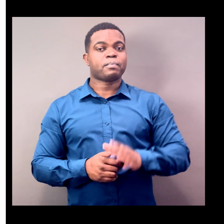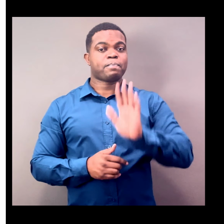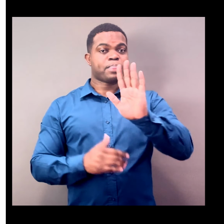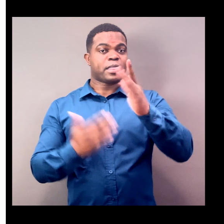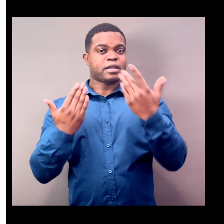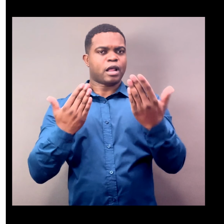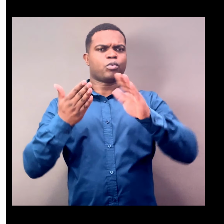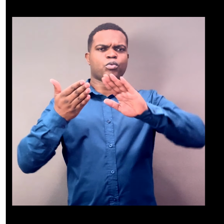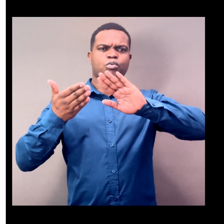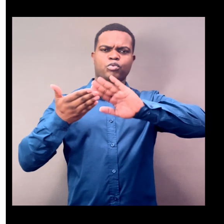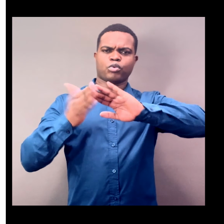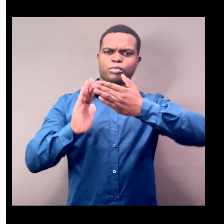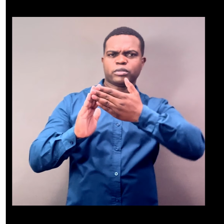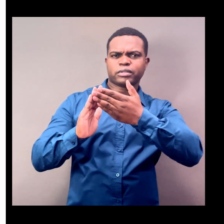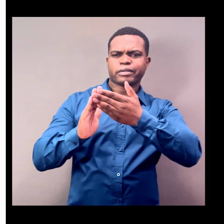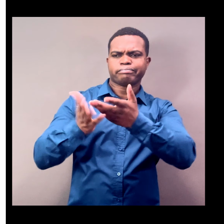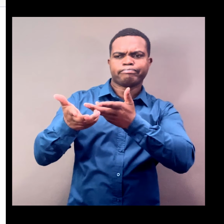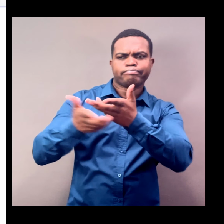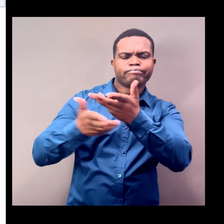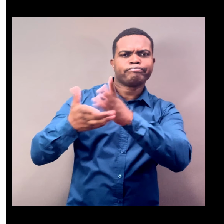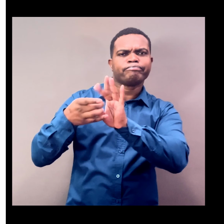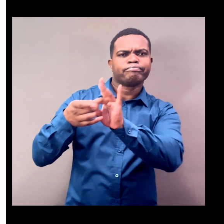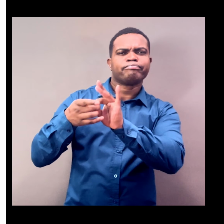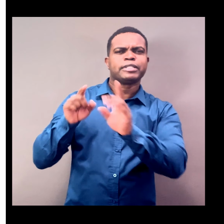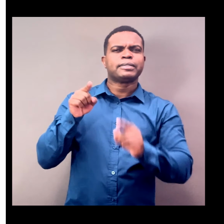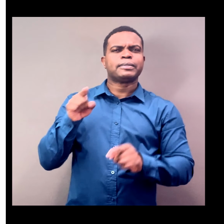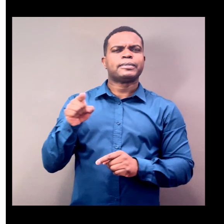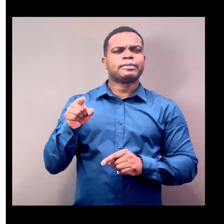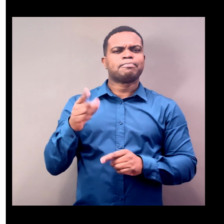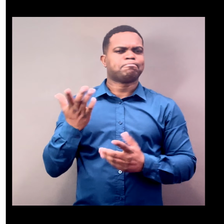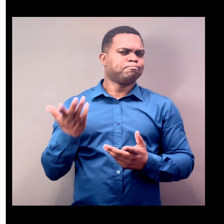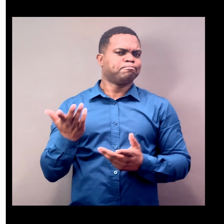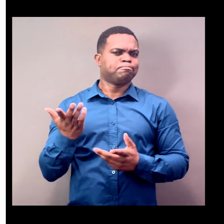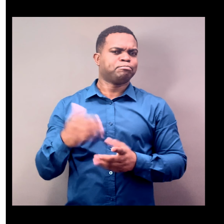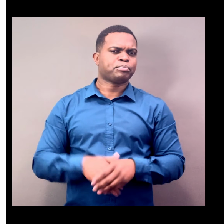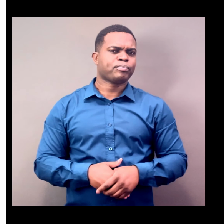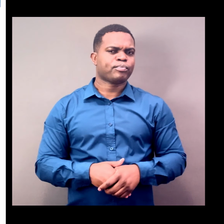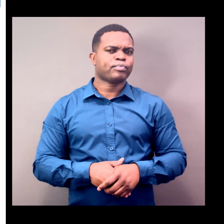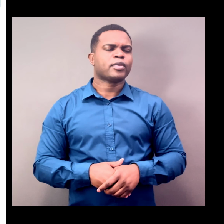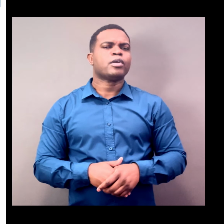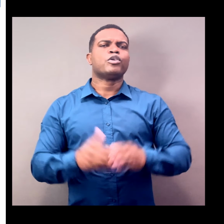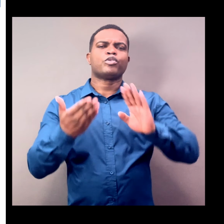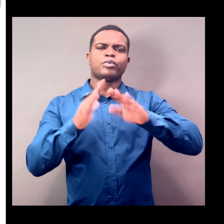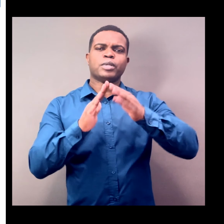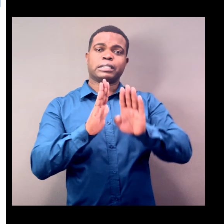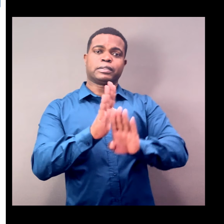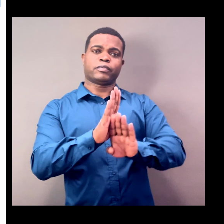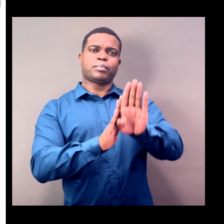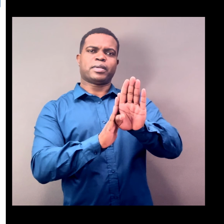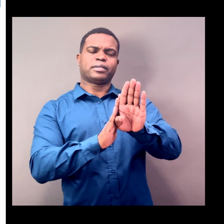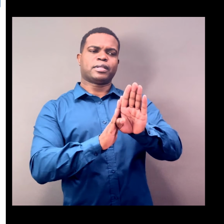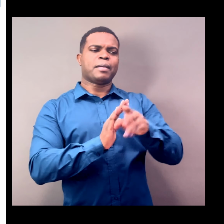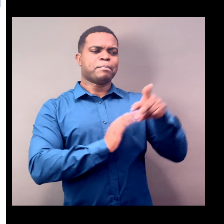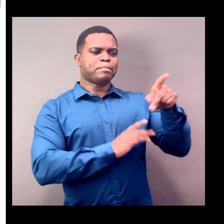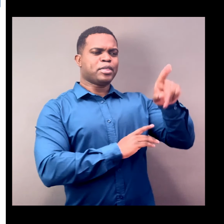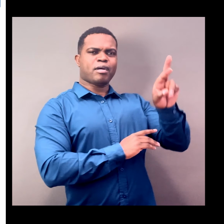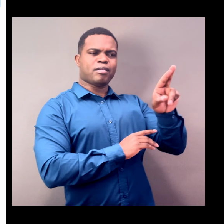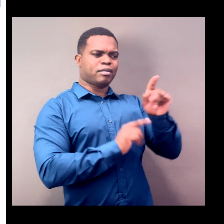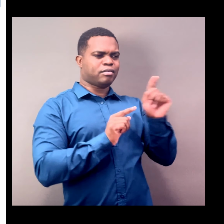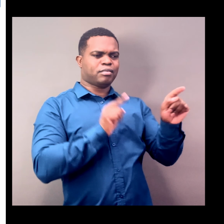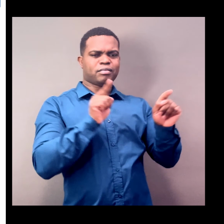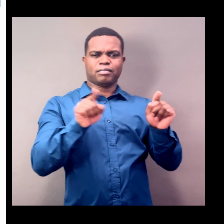Now, let's look at community engagement, community development, and public relations. Now,